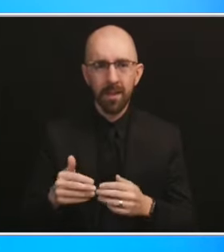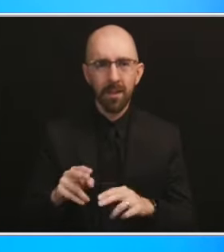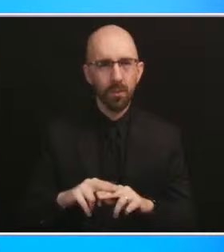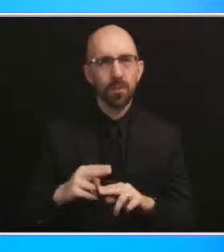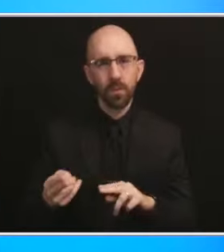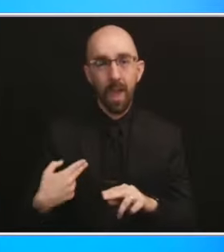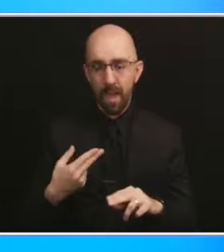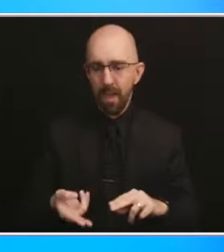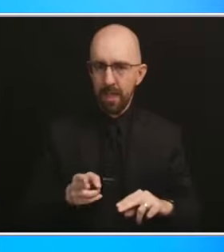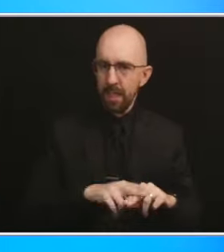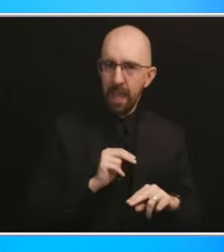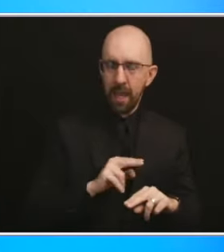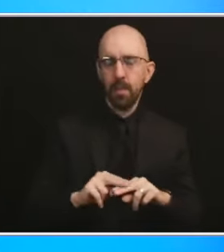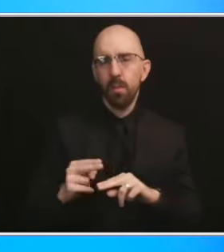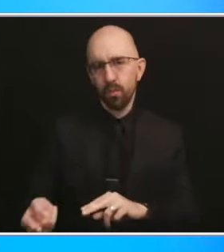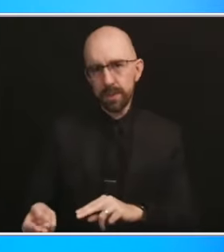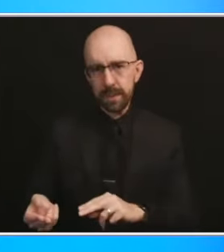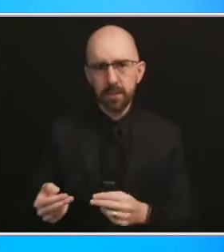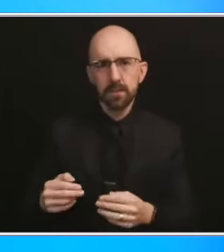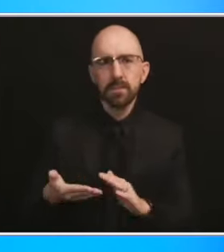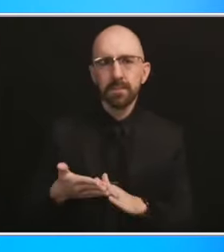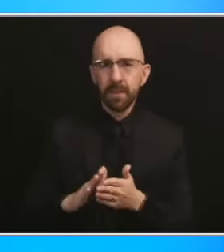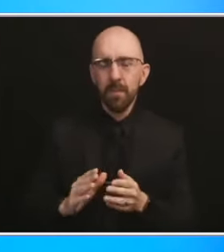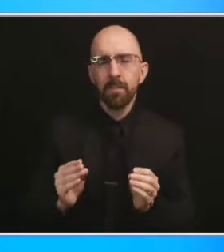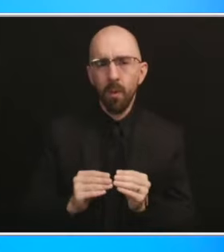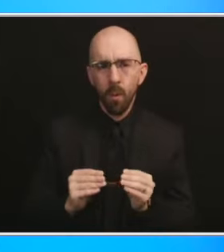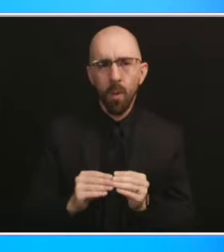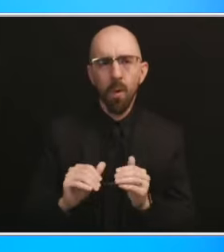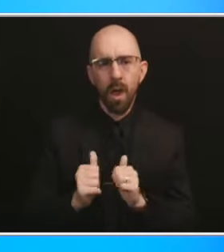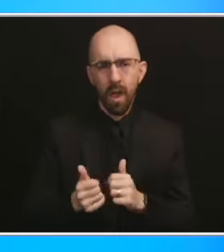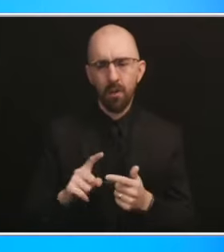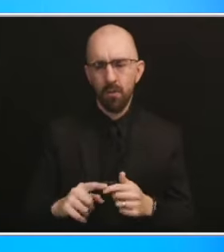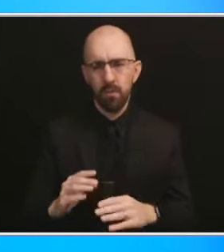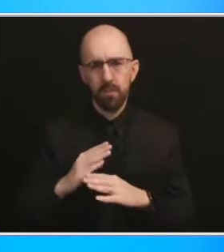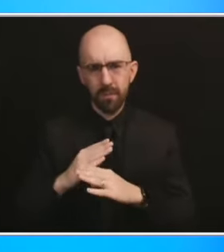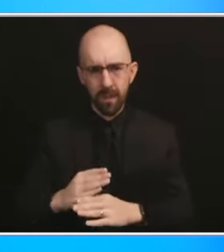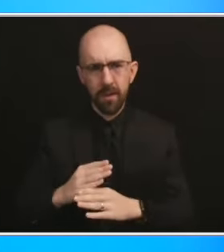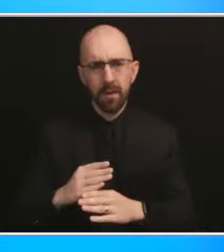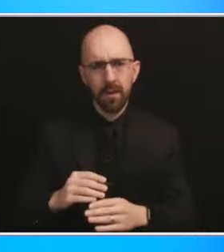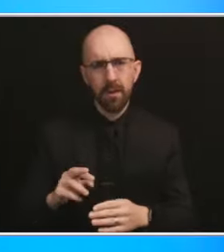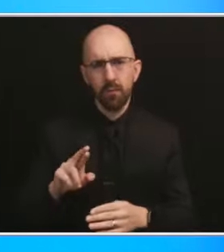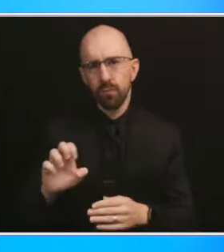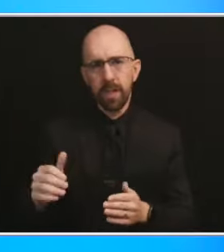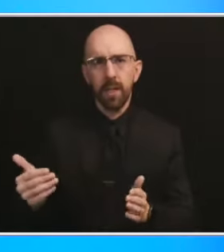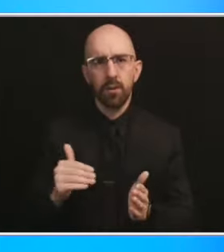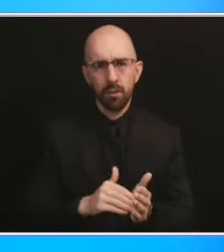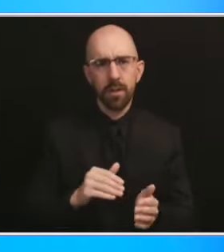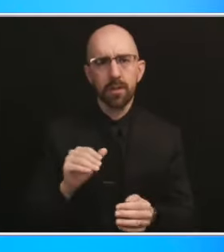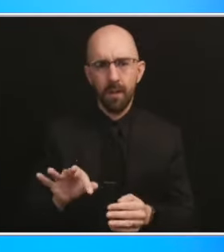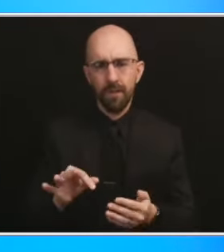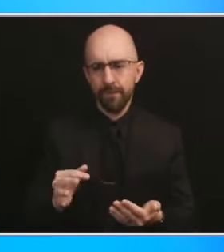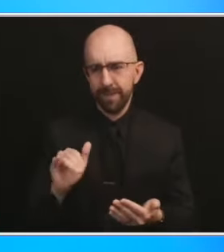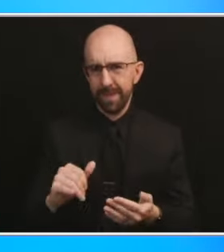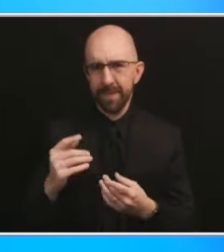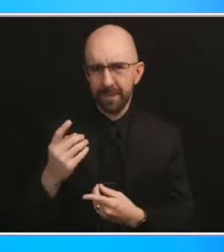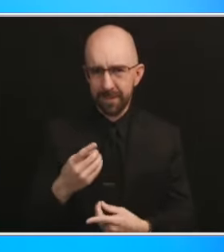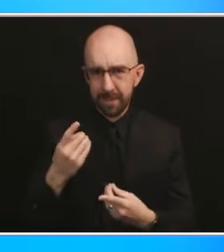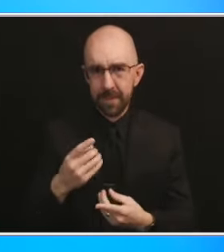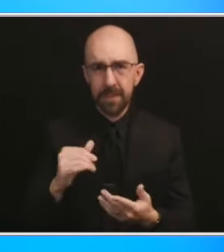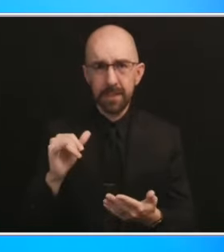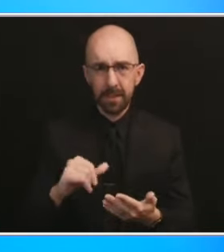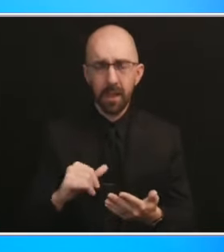it just became more of how to prevent the reoccurrence of, this disease that